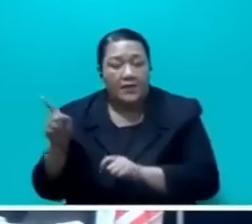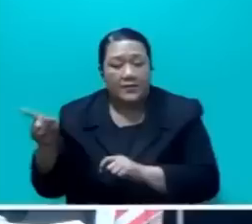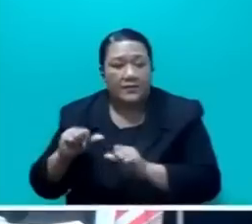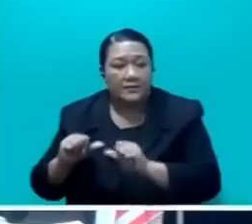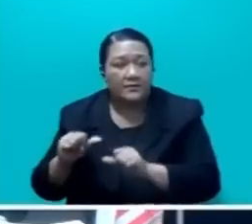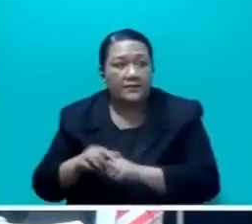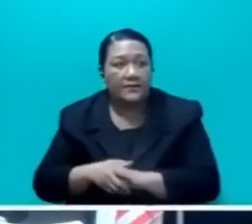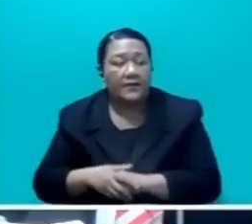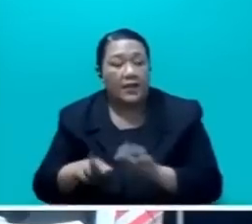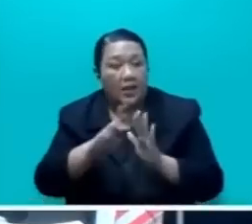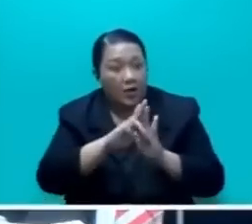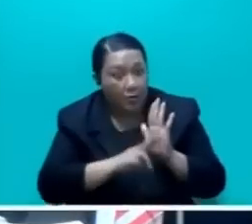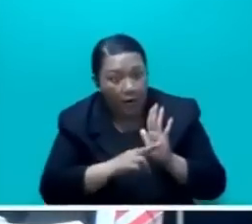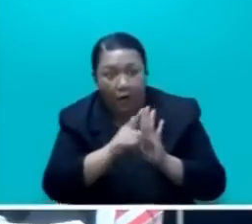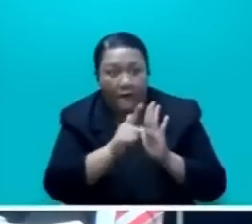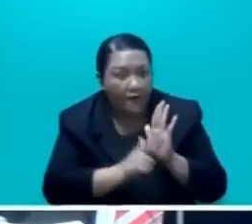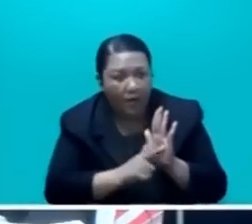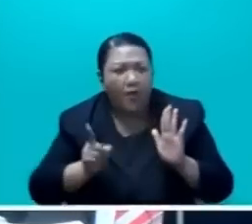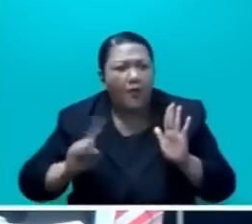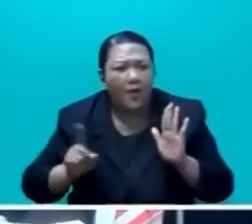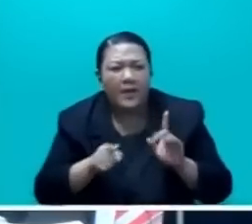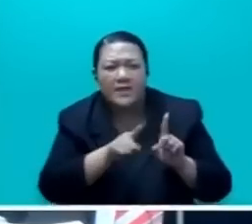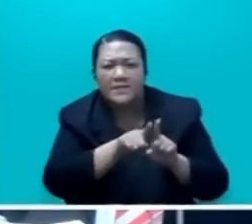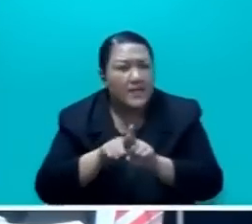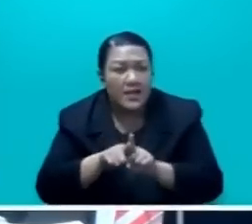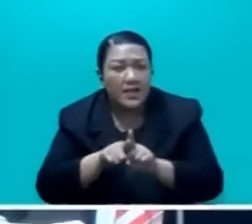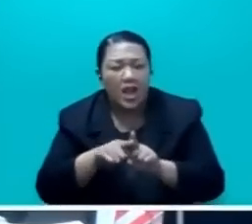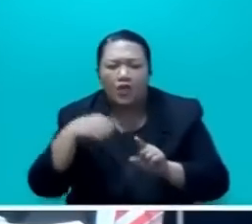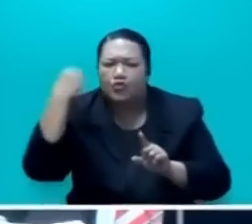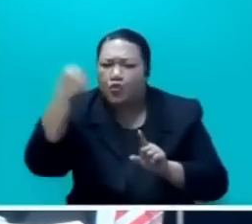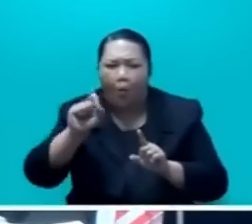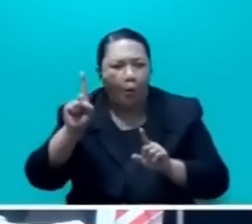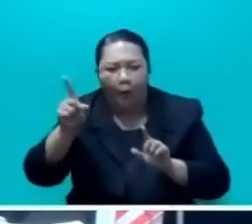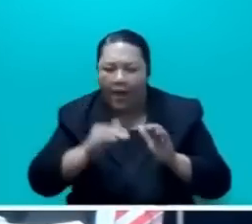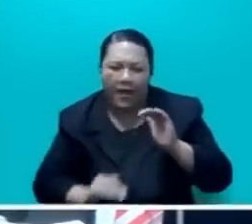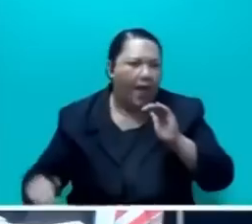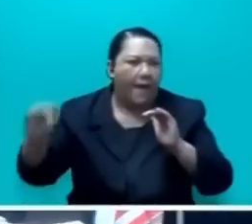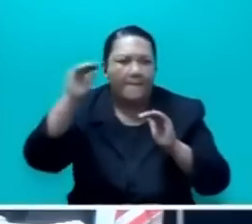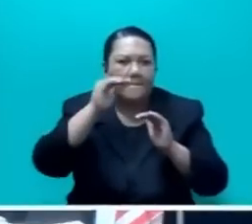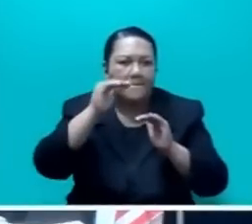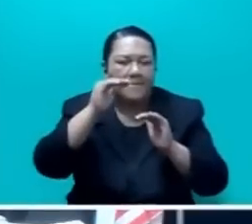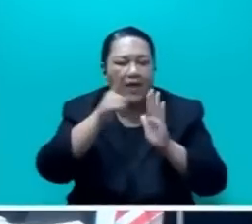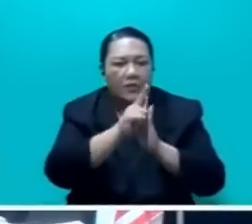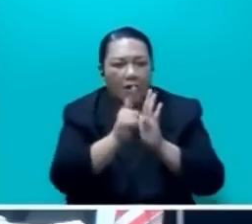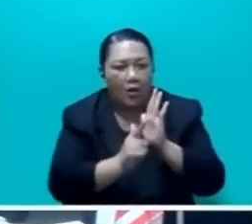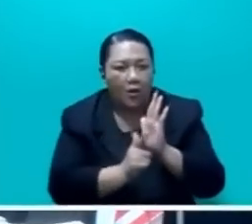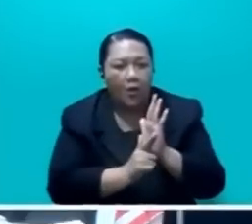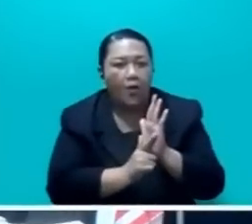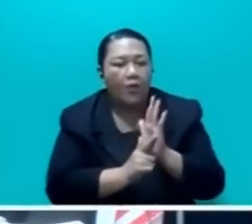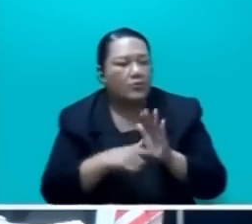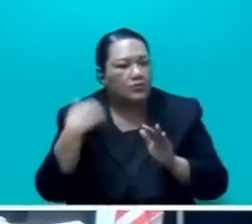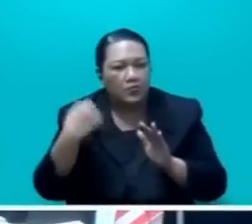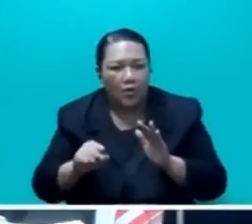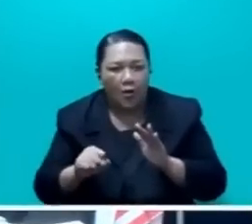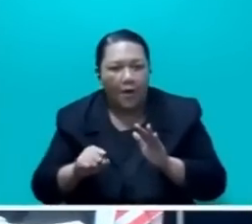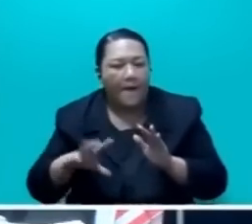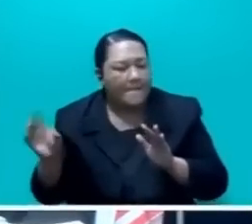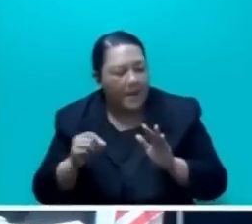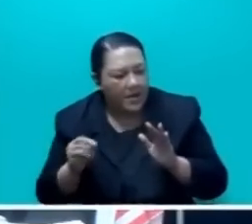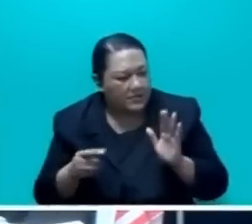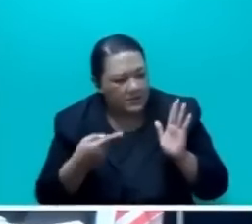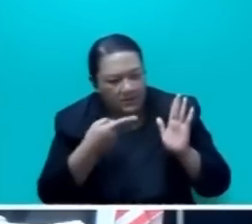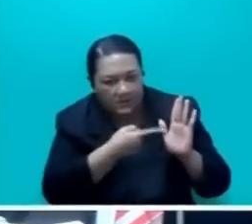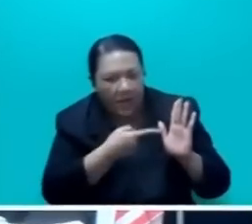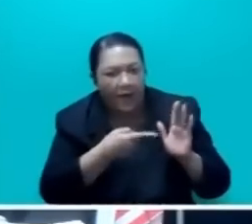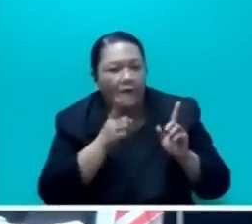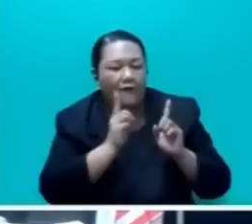the rule of law is simply that no one is above the law, and it must be applied across all arms of government. And the people, where they share